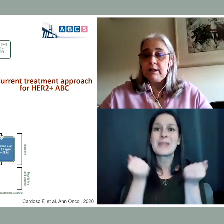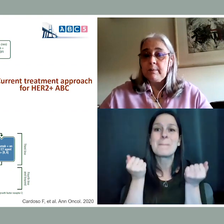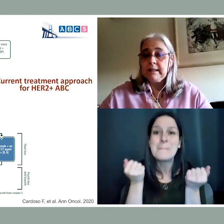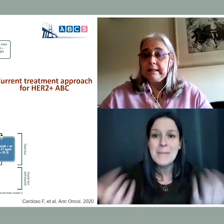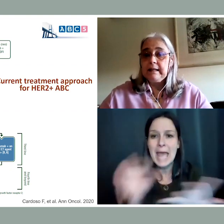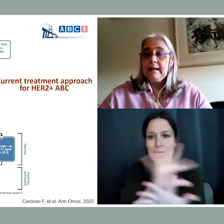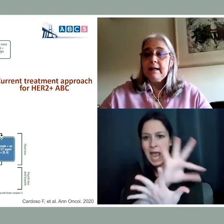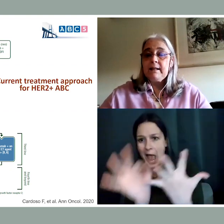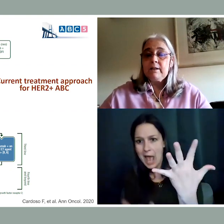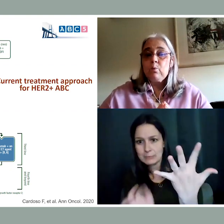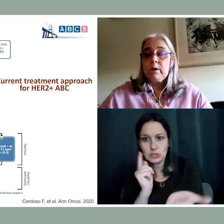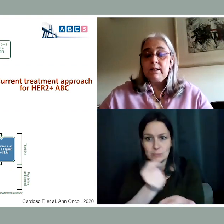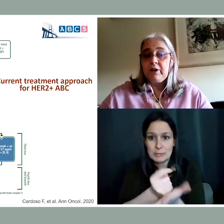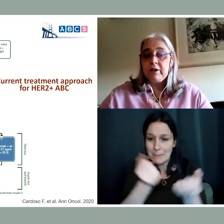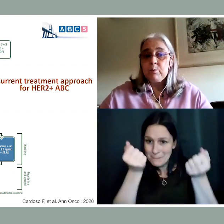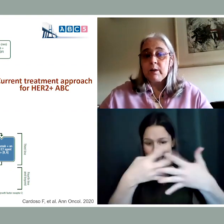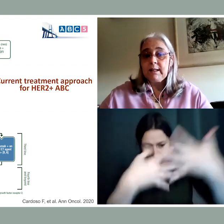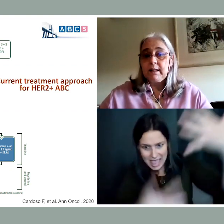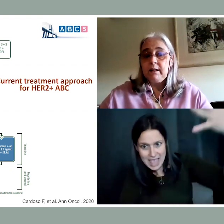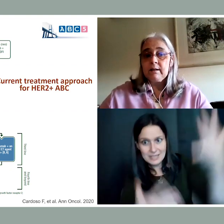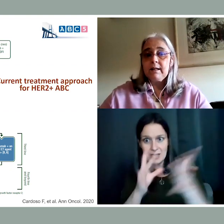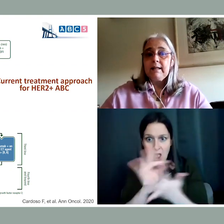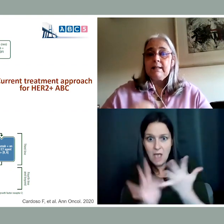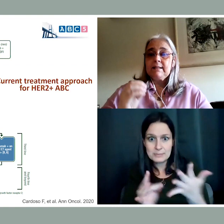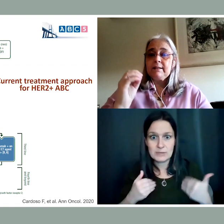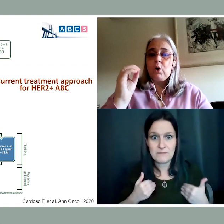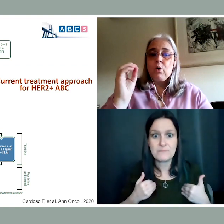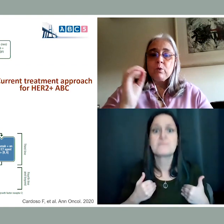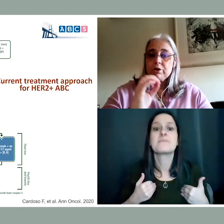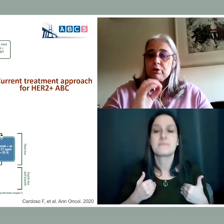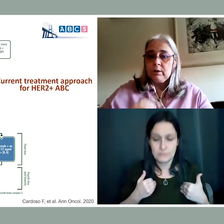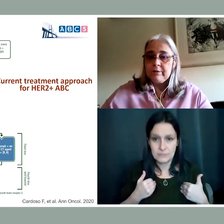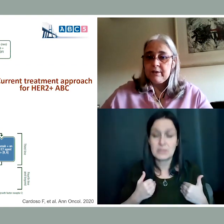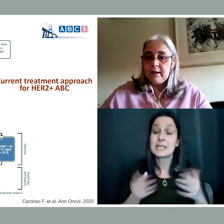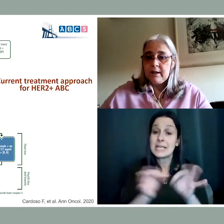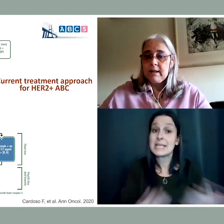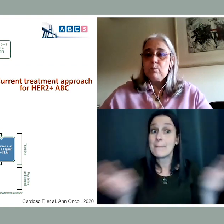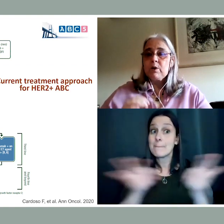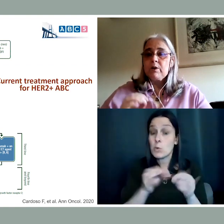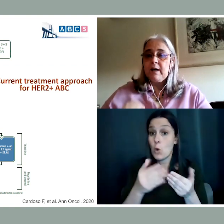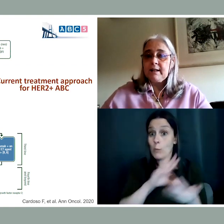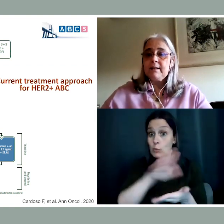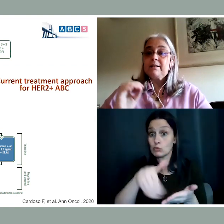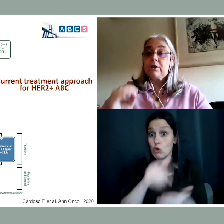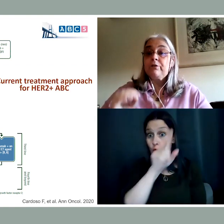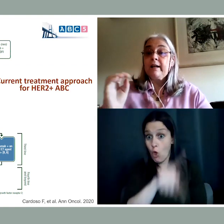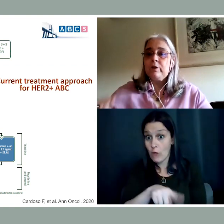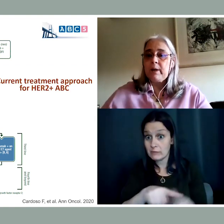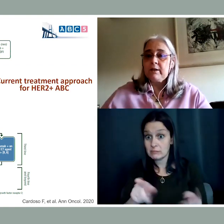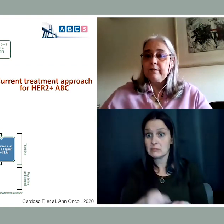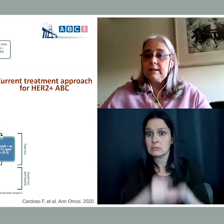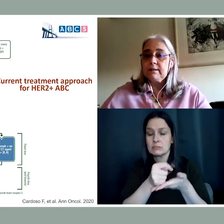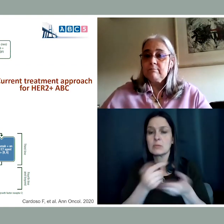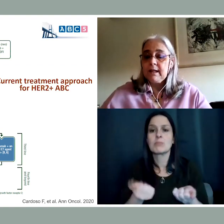of treatment. And what is very important here is that almost all of them provide a